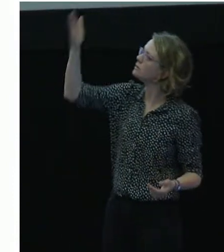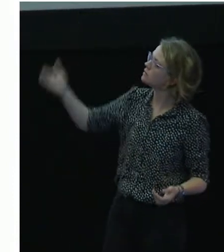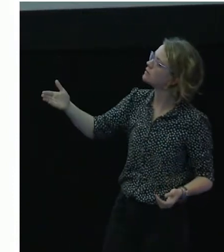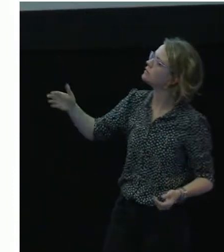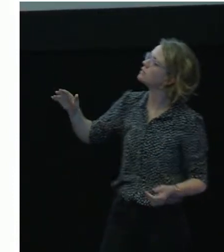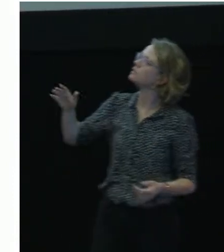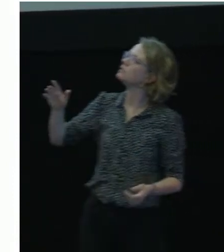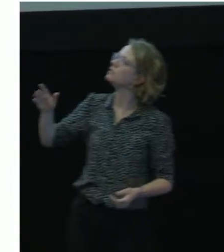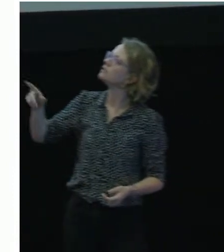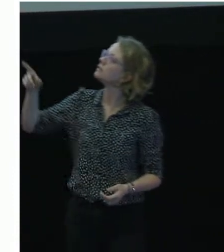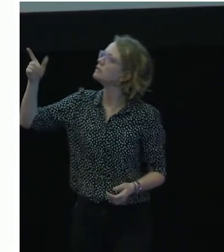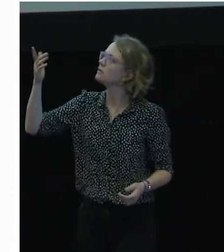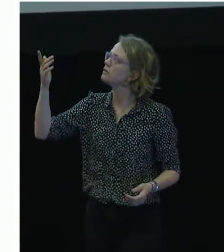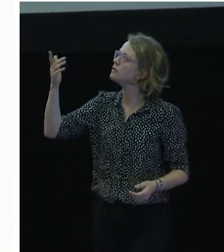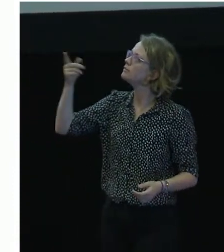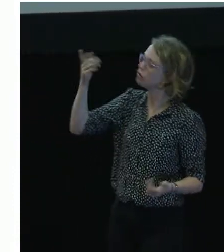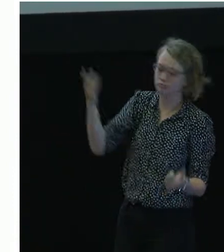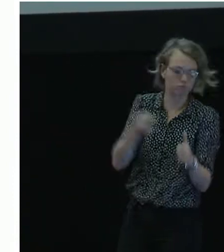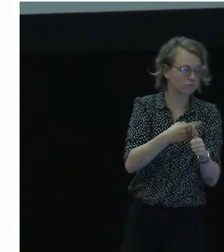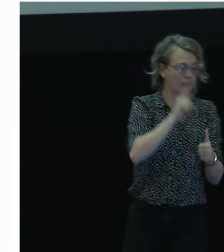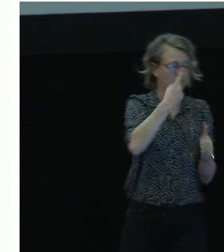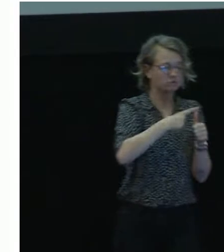So here are the tips.